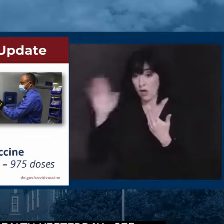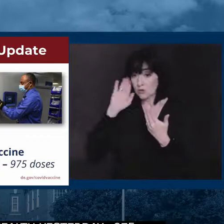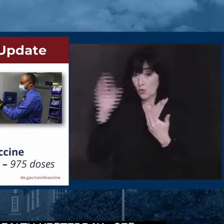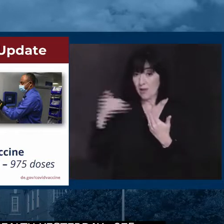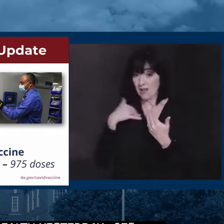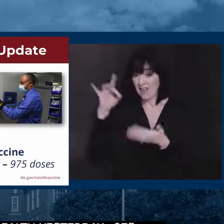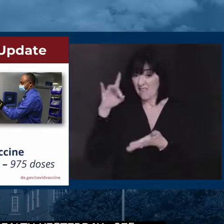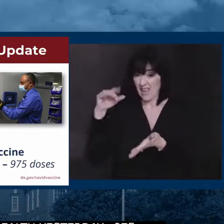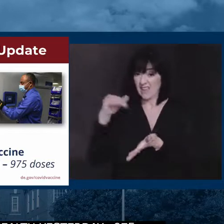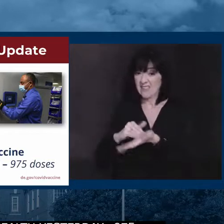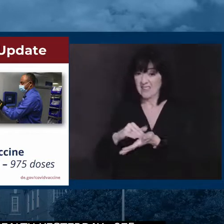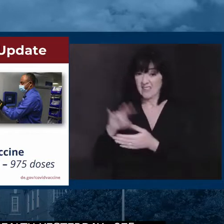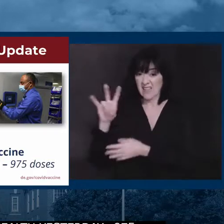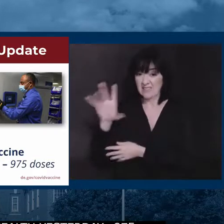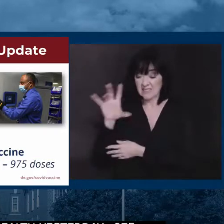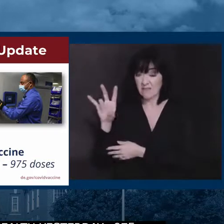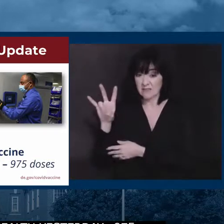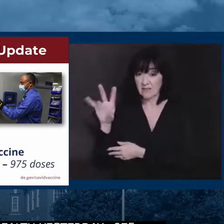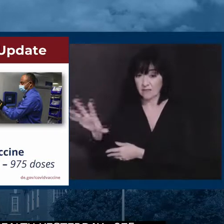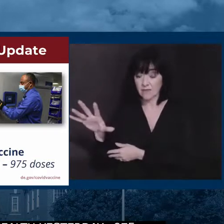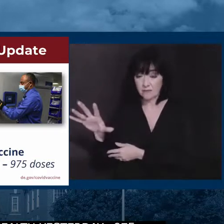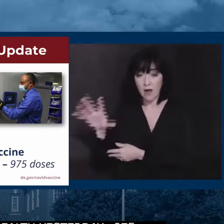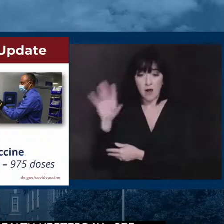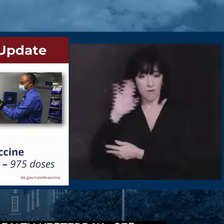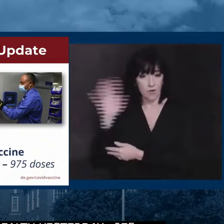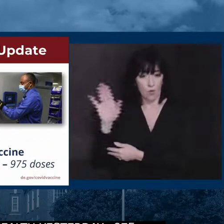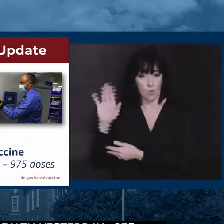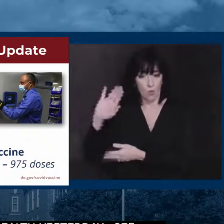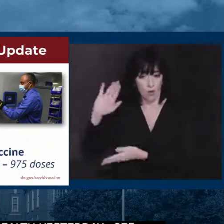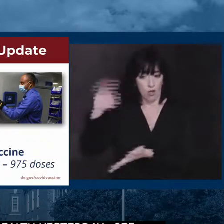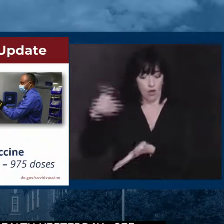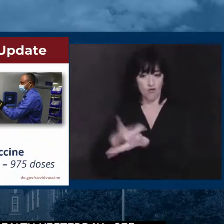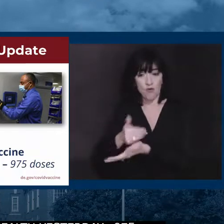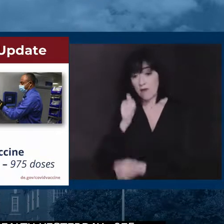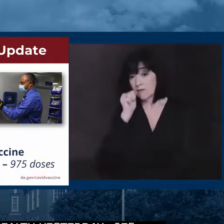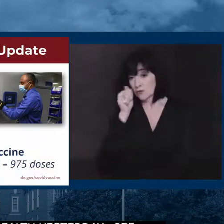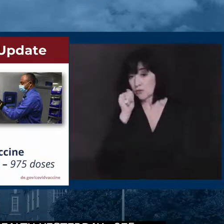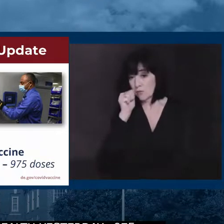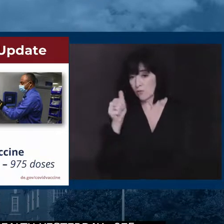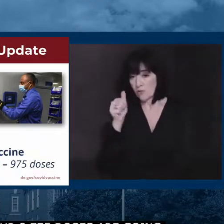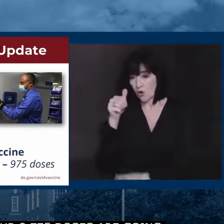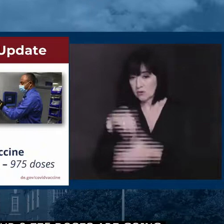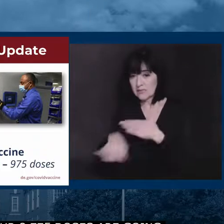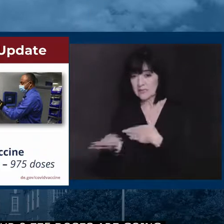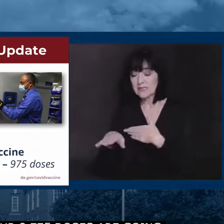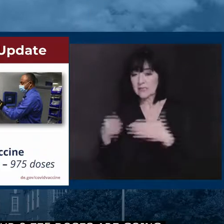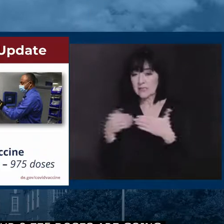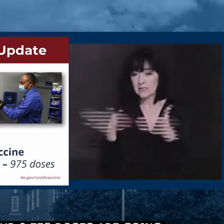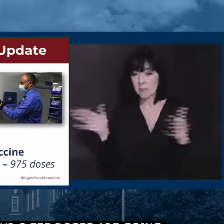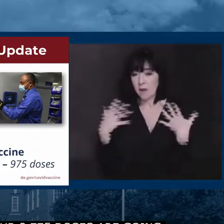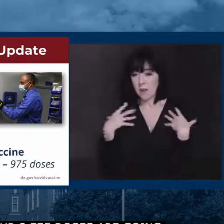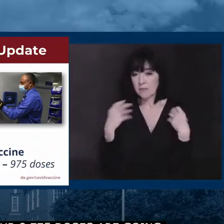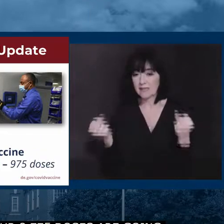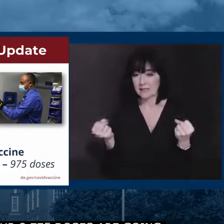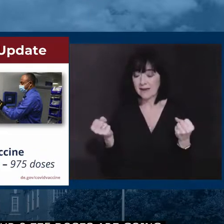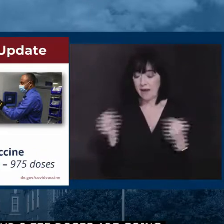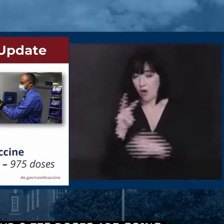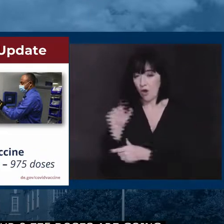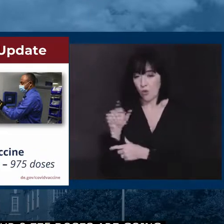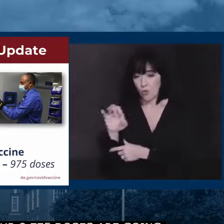8,775 doses are going to be arriving tomorrow to the public health warehouse. And